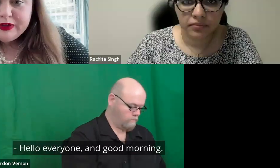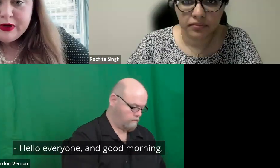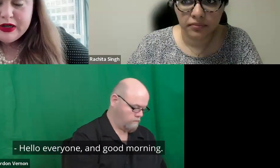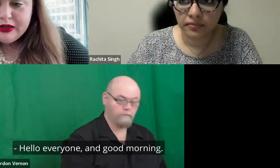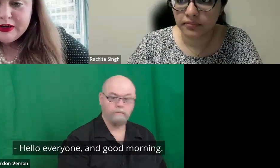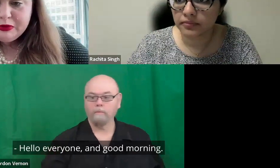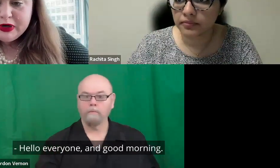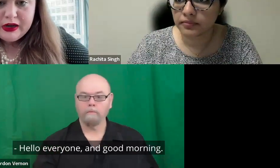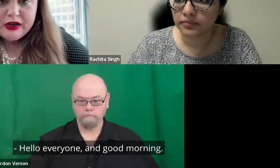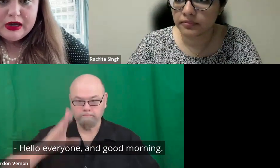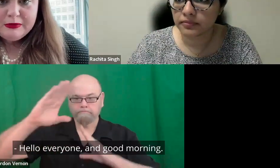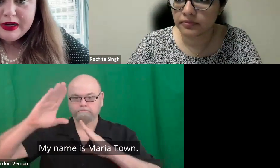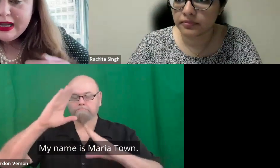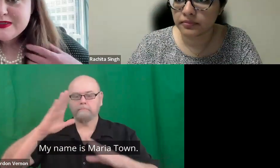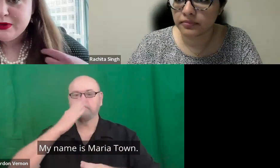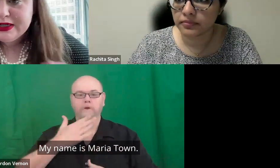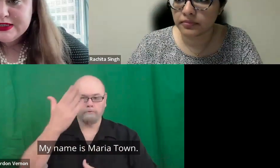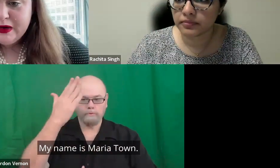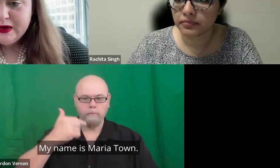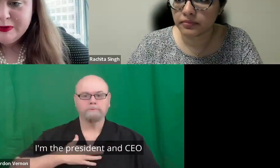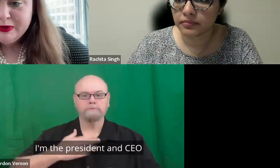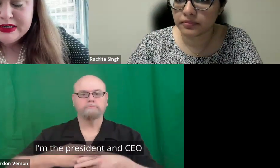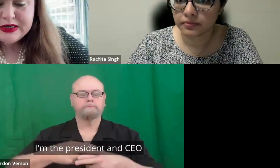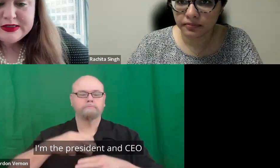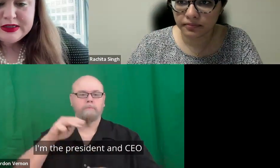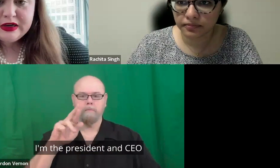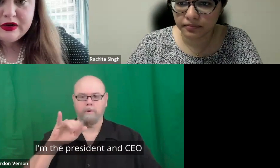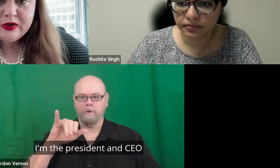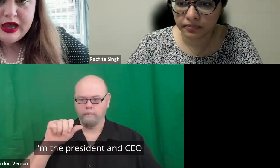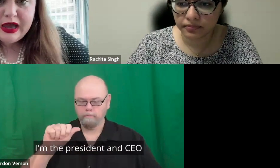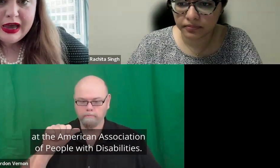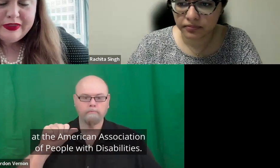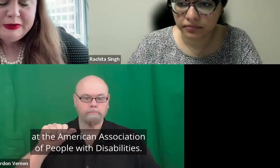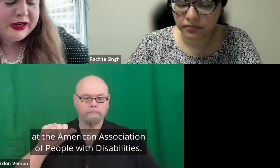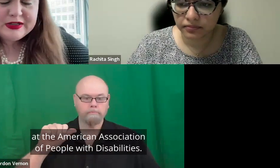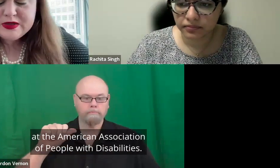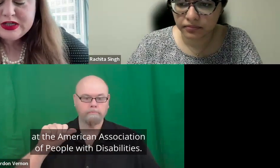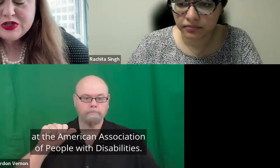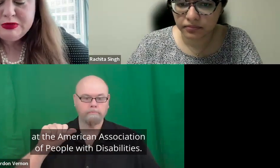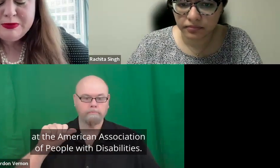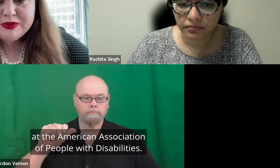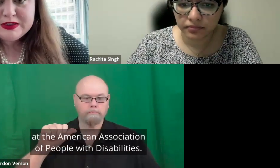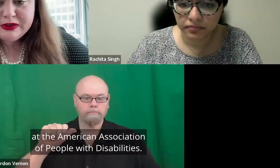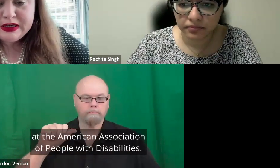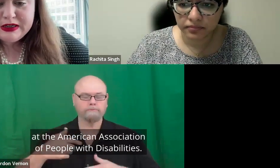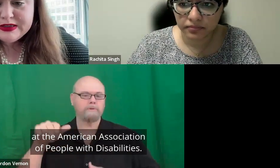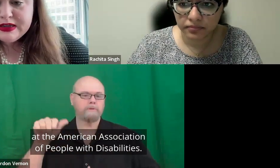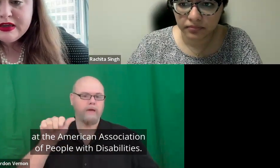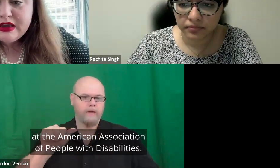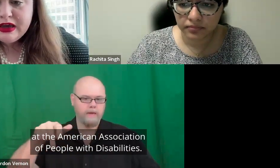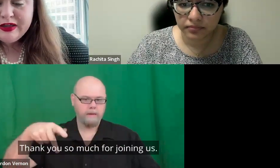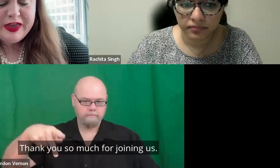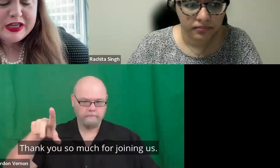Hello, everyone, and good morning. My name is Maria Town. I'm the president and CEO at the American Association of People with